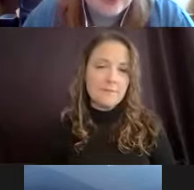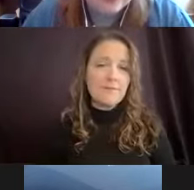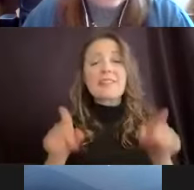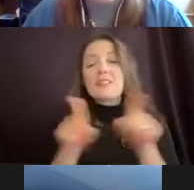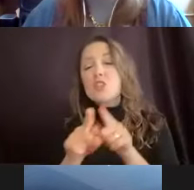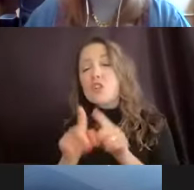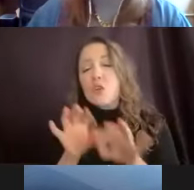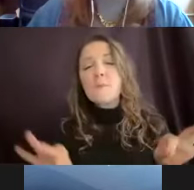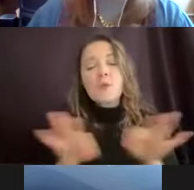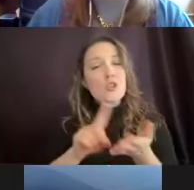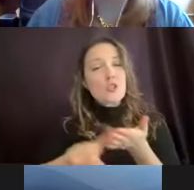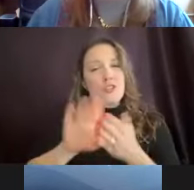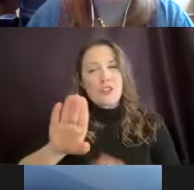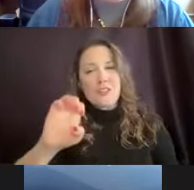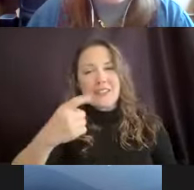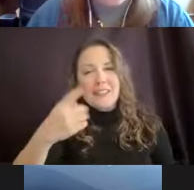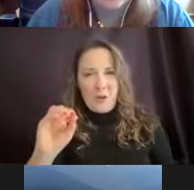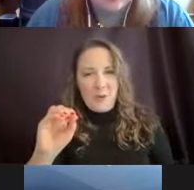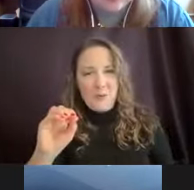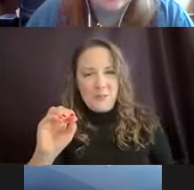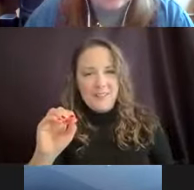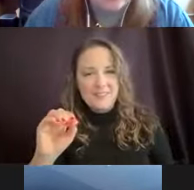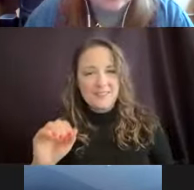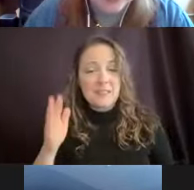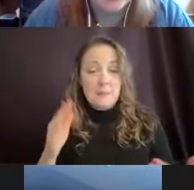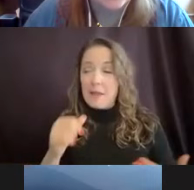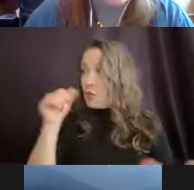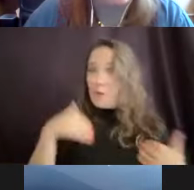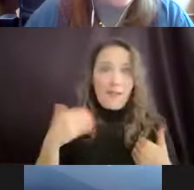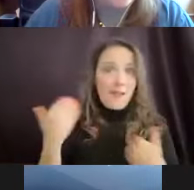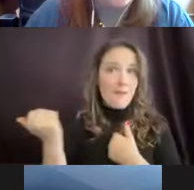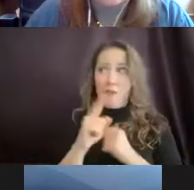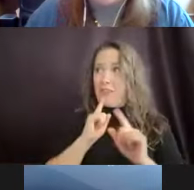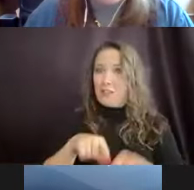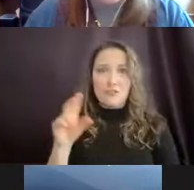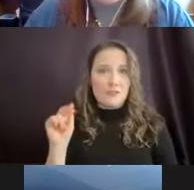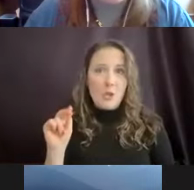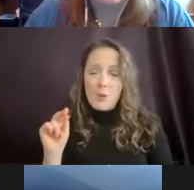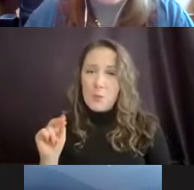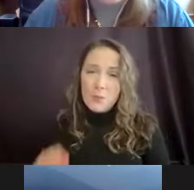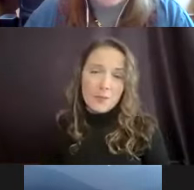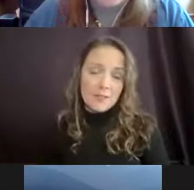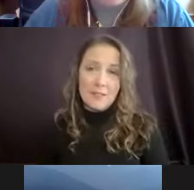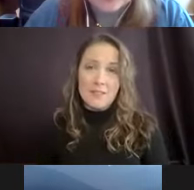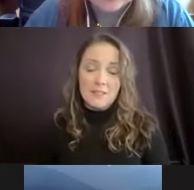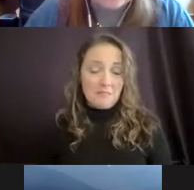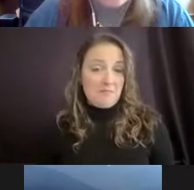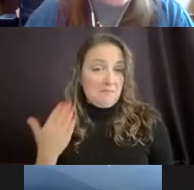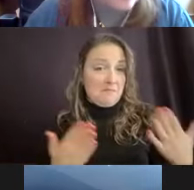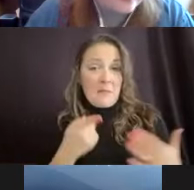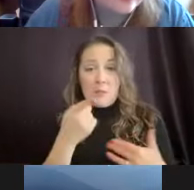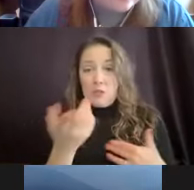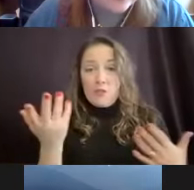your ego. You might not have all the answers in this situation. Like you might not